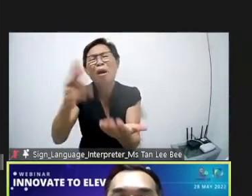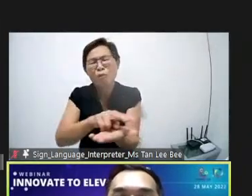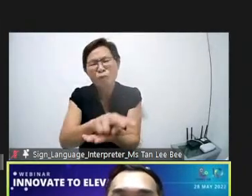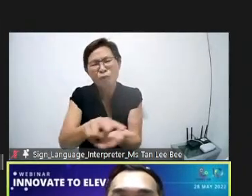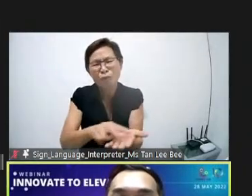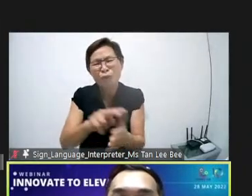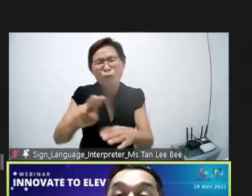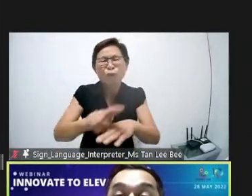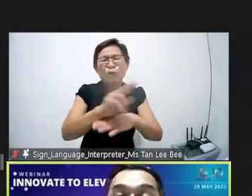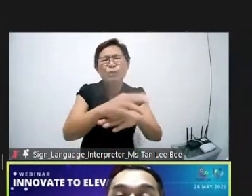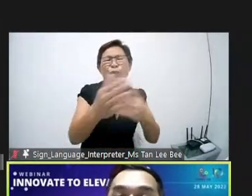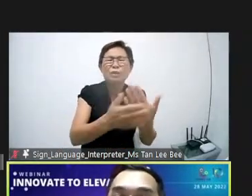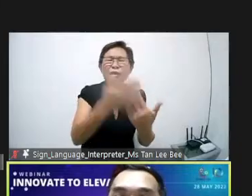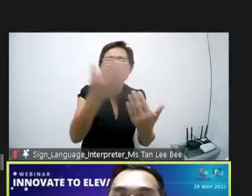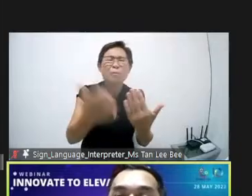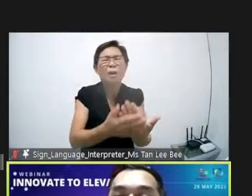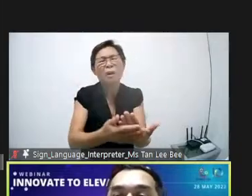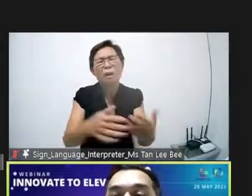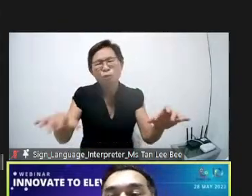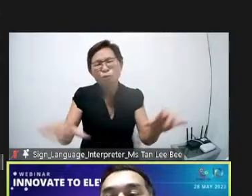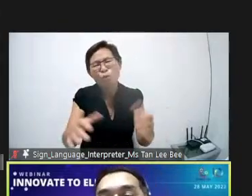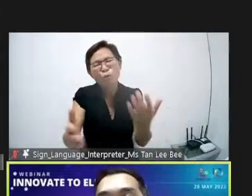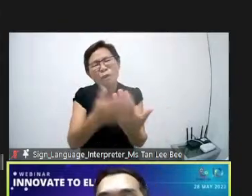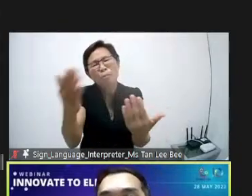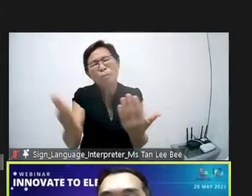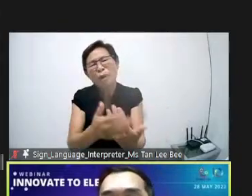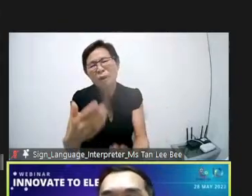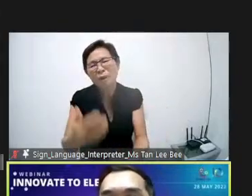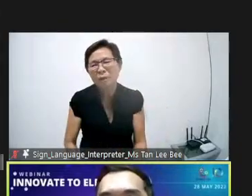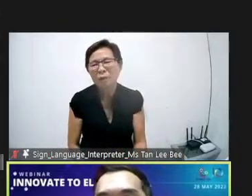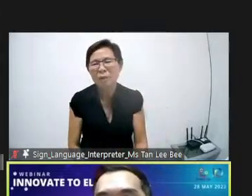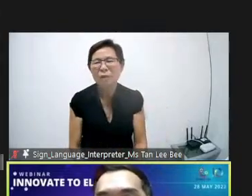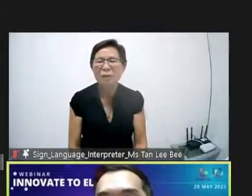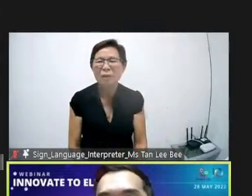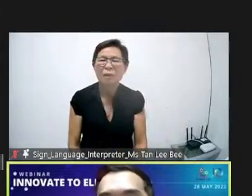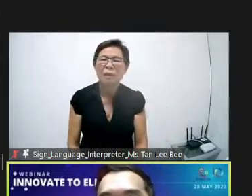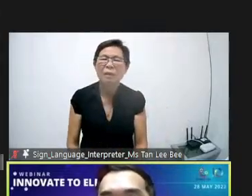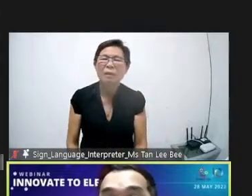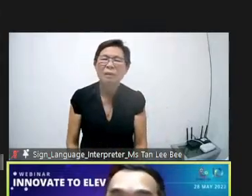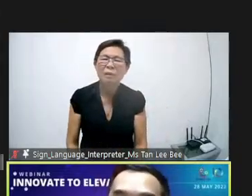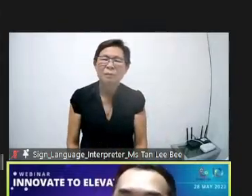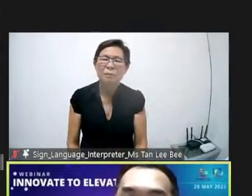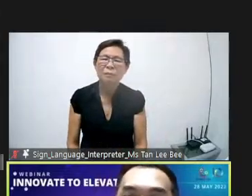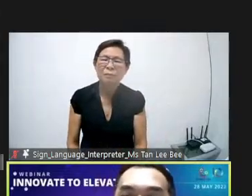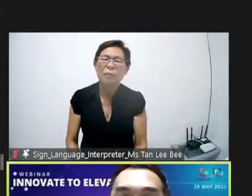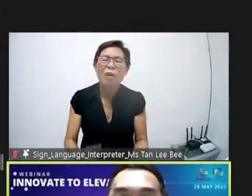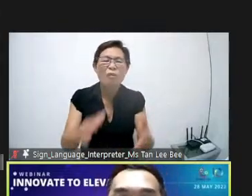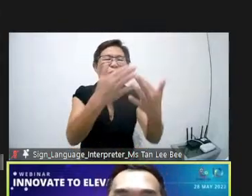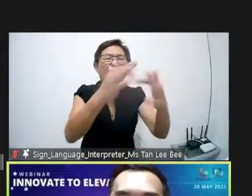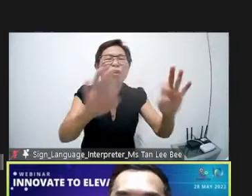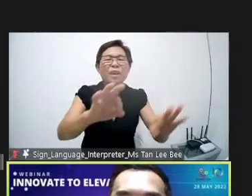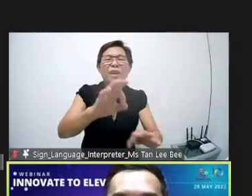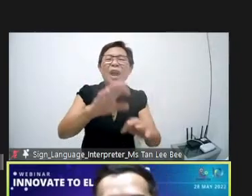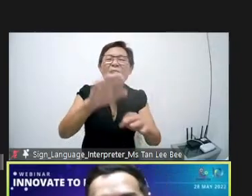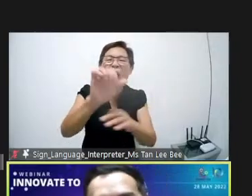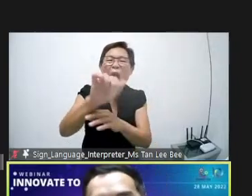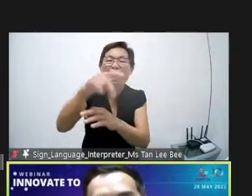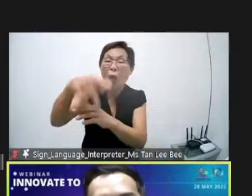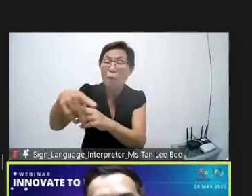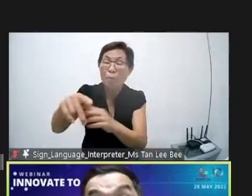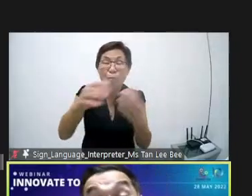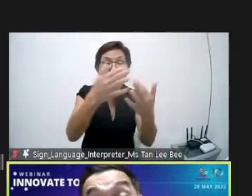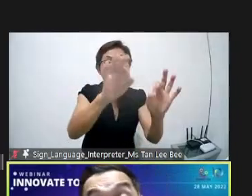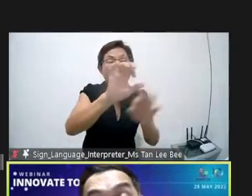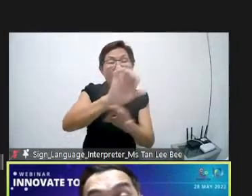using very simple tools, using all these, all free tools, free apps from a mobile phone. This is also an example